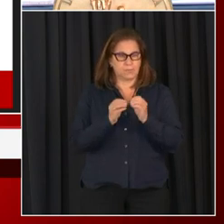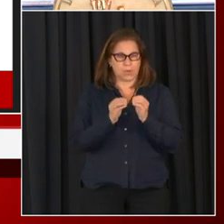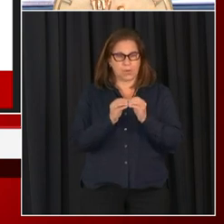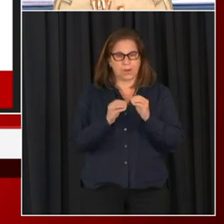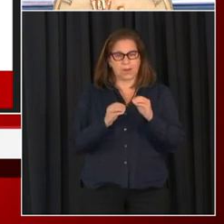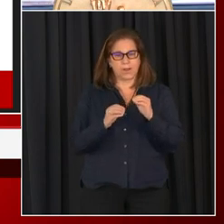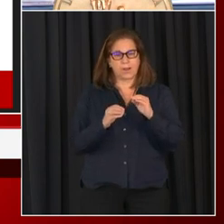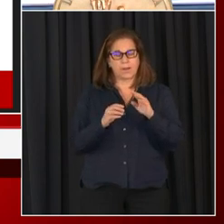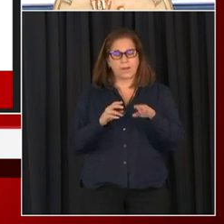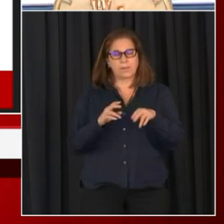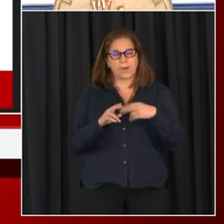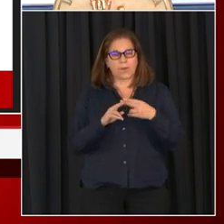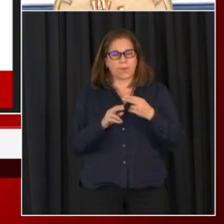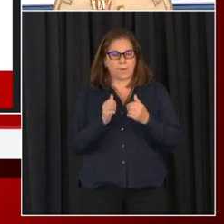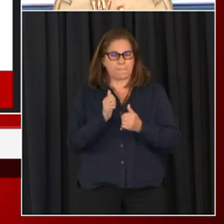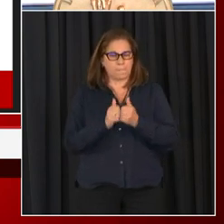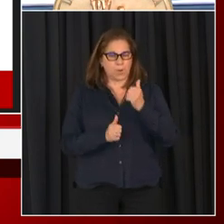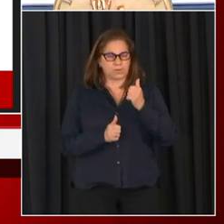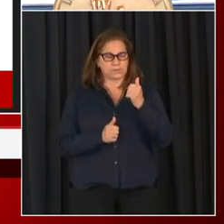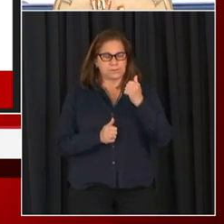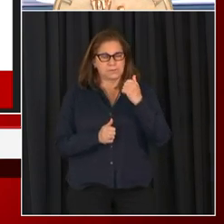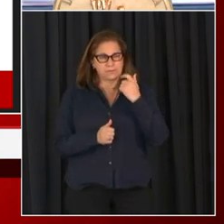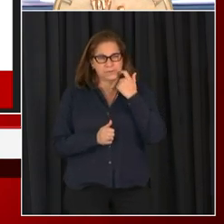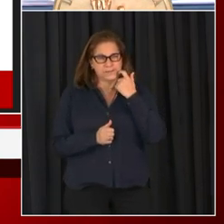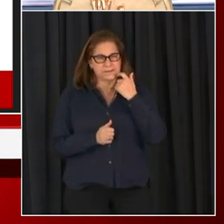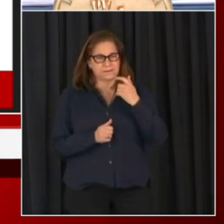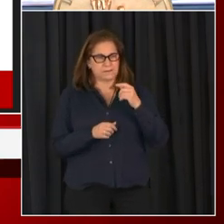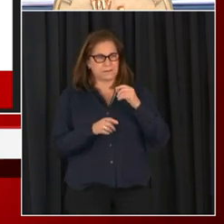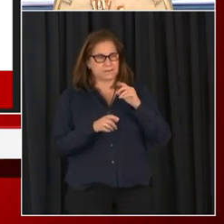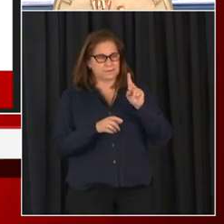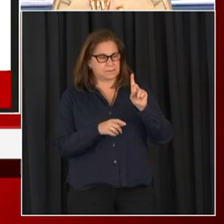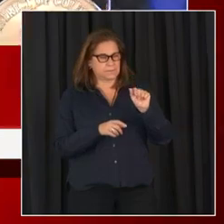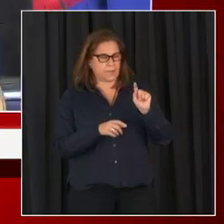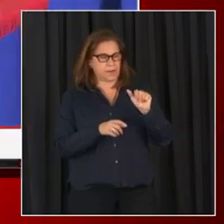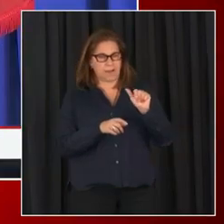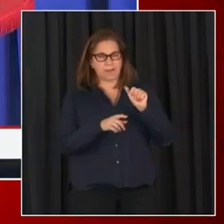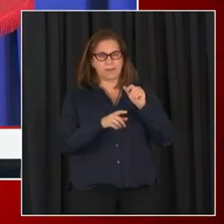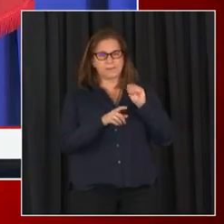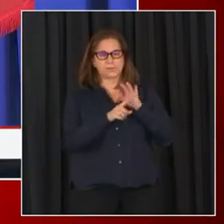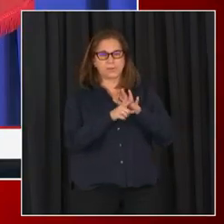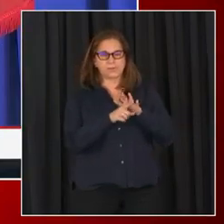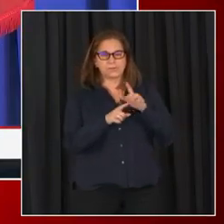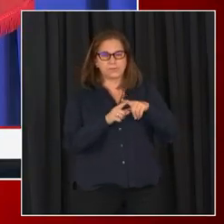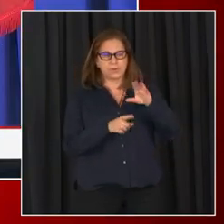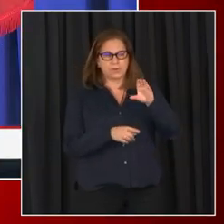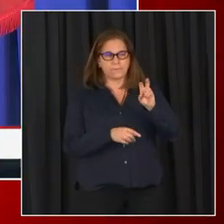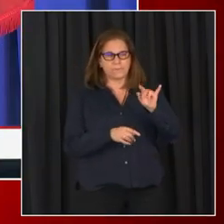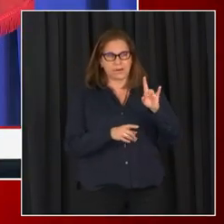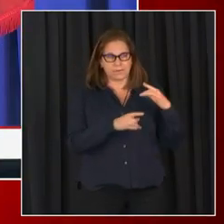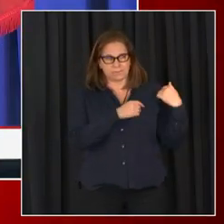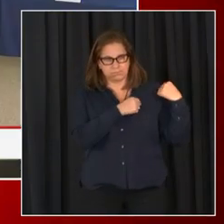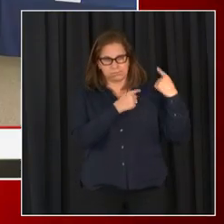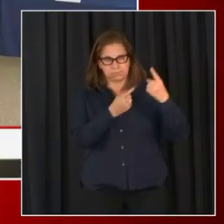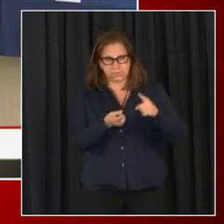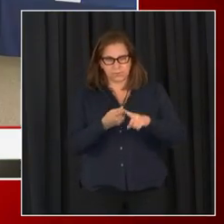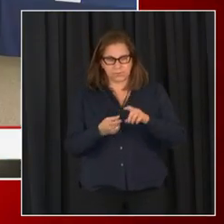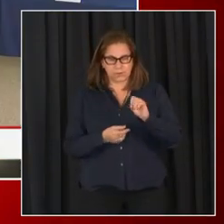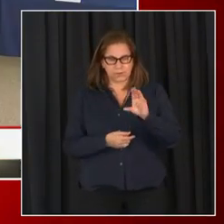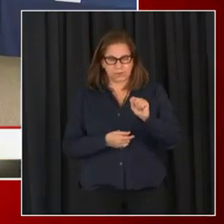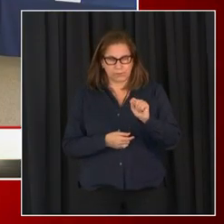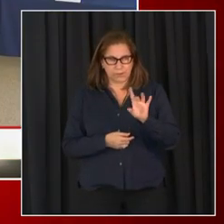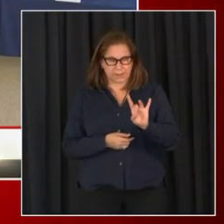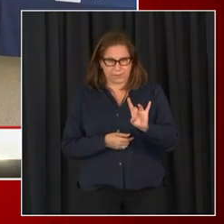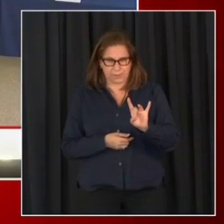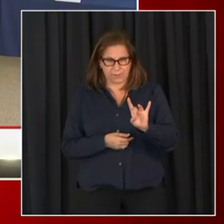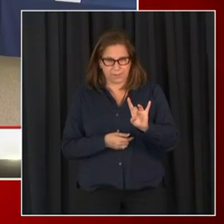October 8th and to go over that data. Thank you, Madam Mayor. So we have the opportunity to